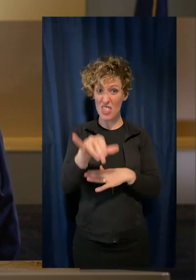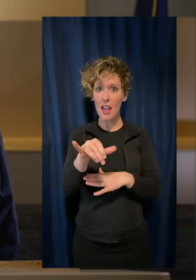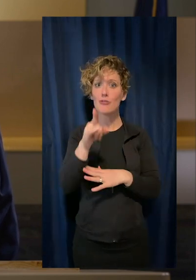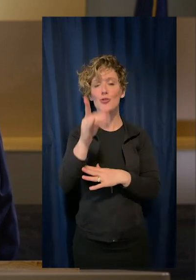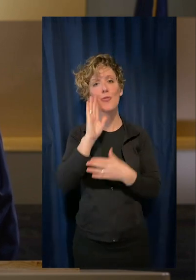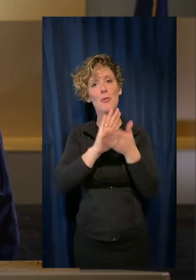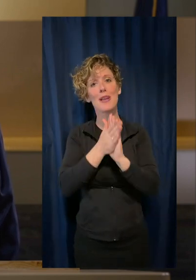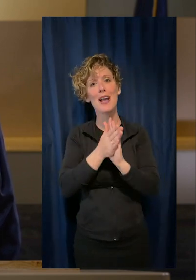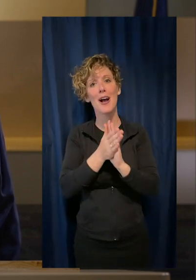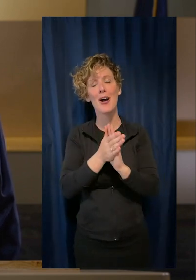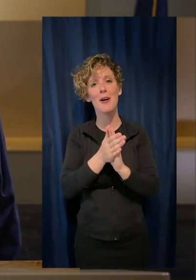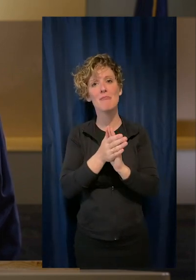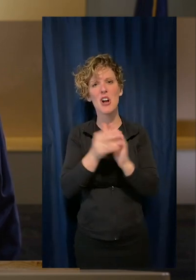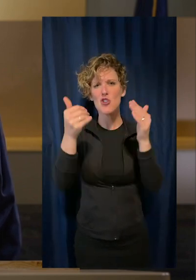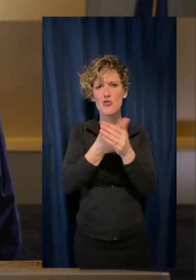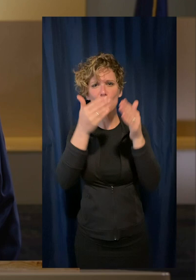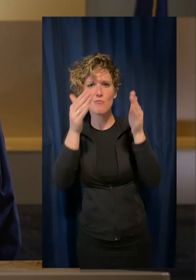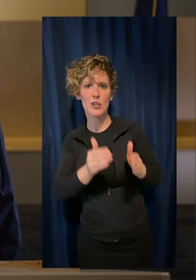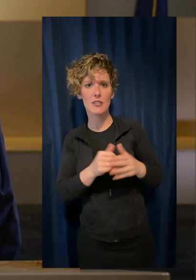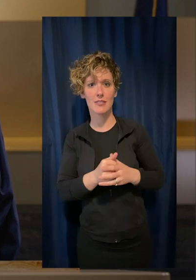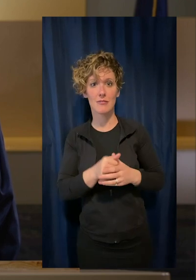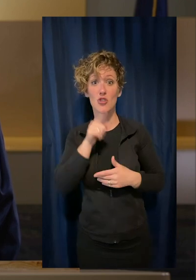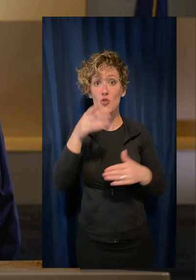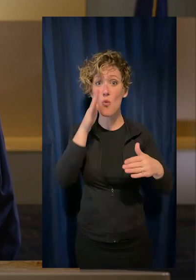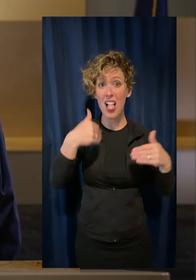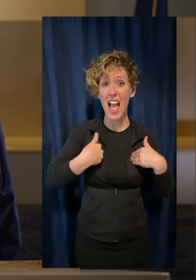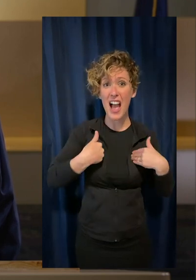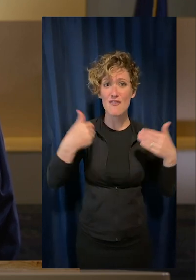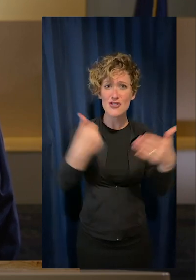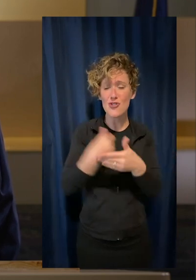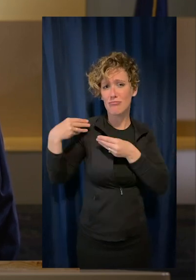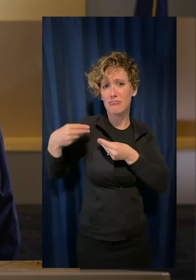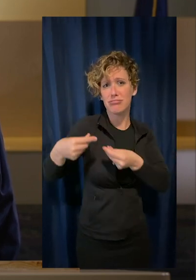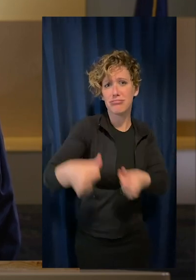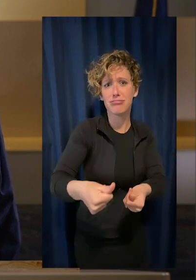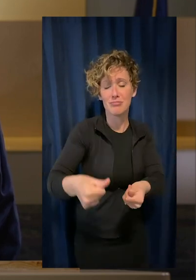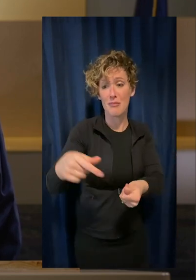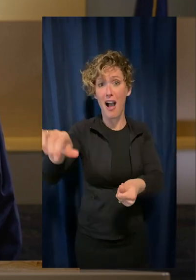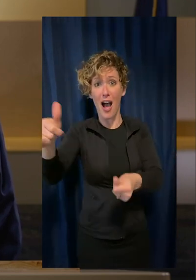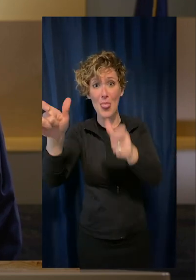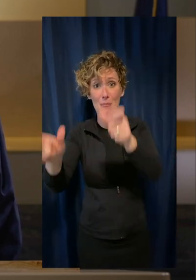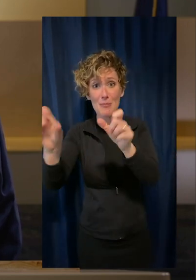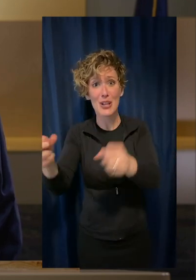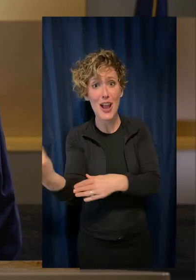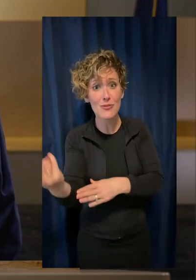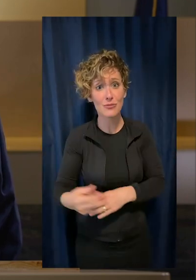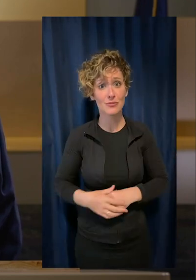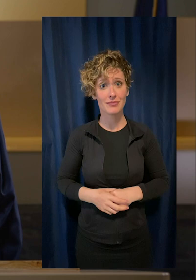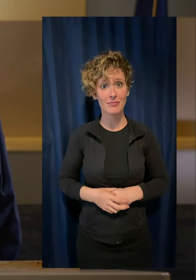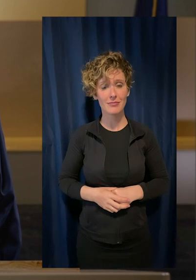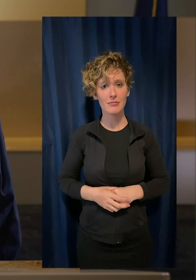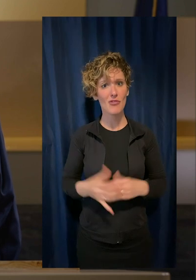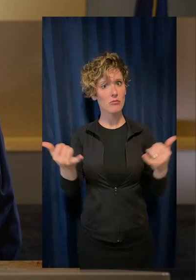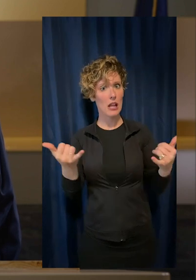own person, capable of leaving a legacy that helps others along in their life's journey. So, as we are about to step